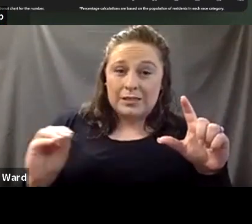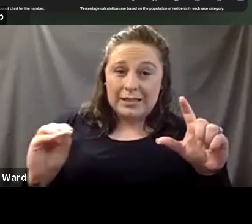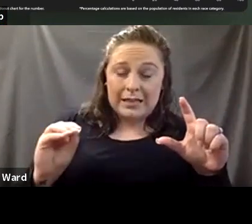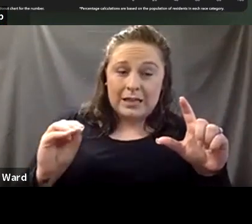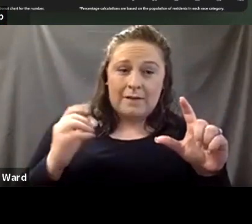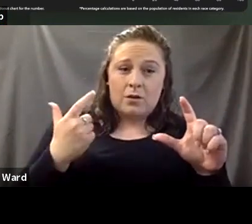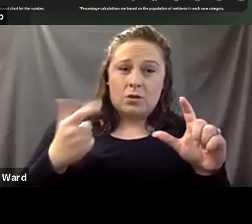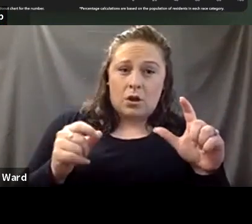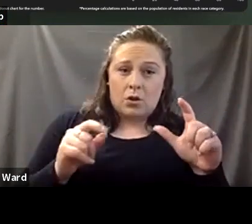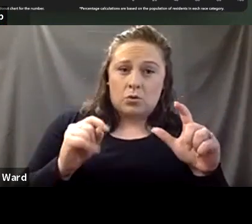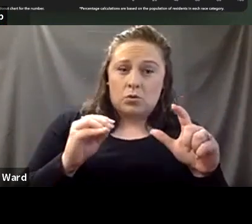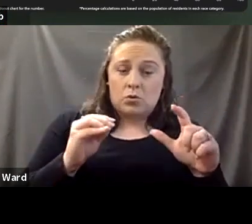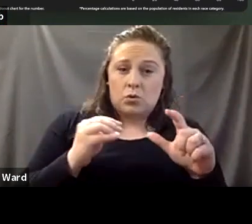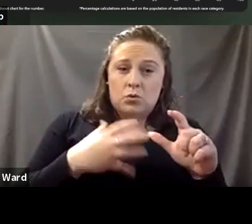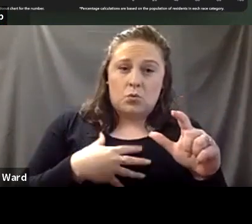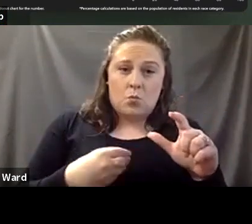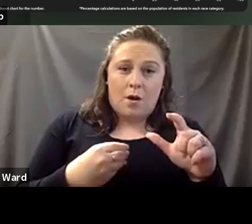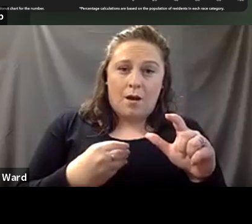to Caucasians.